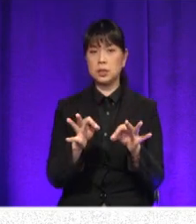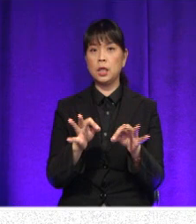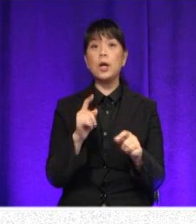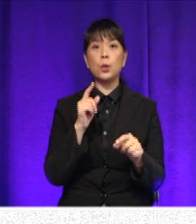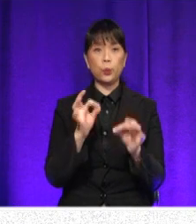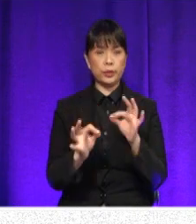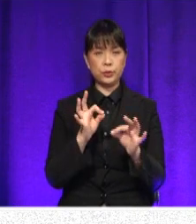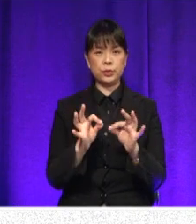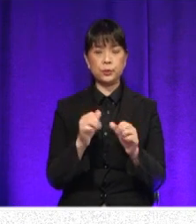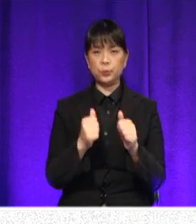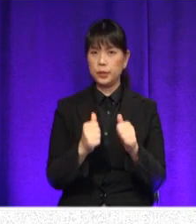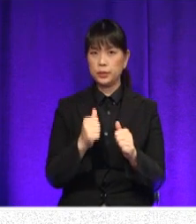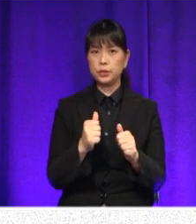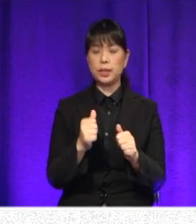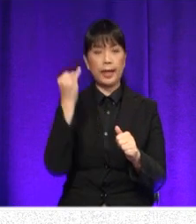online.